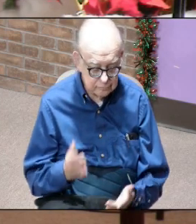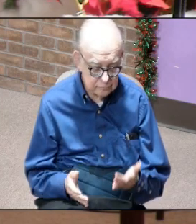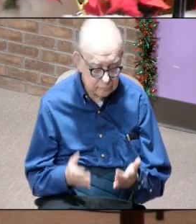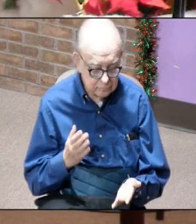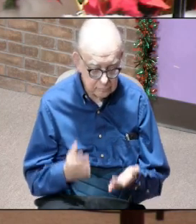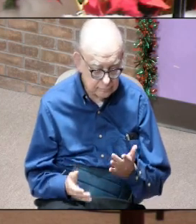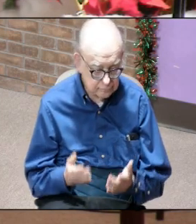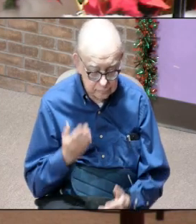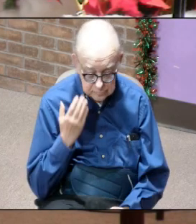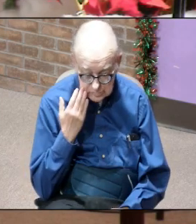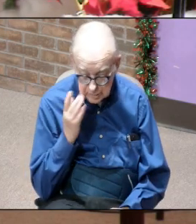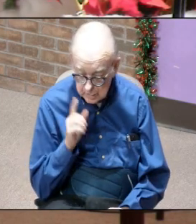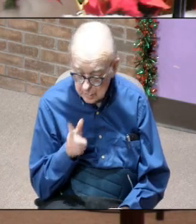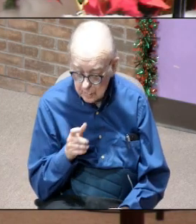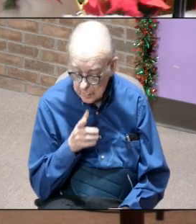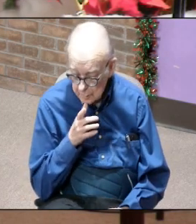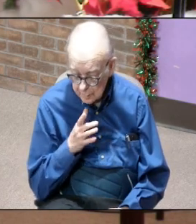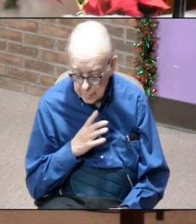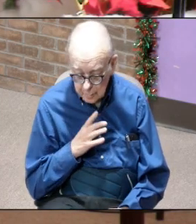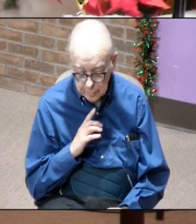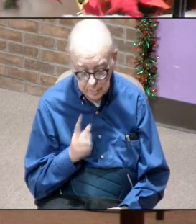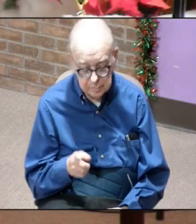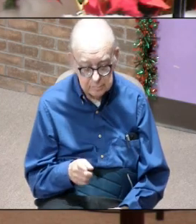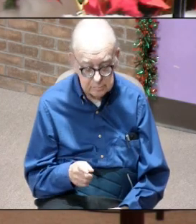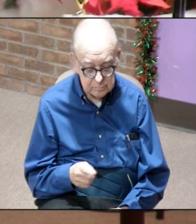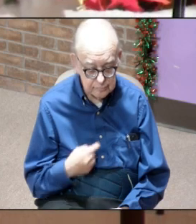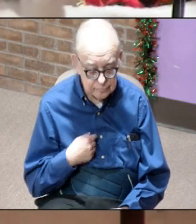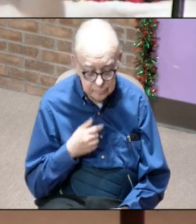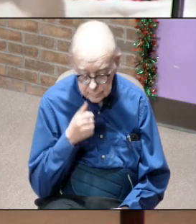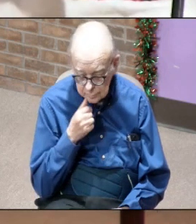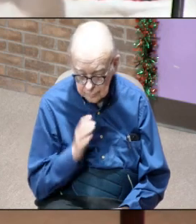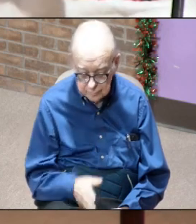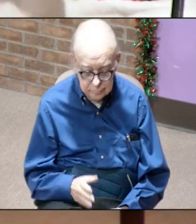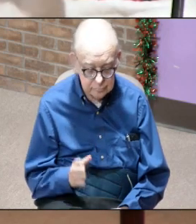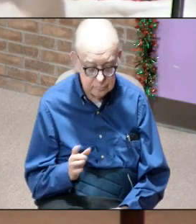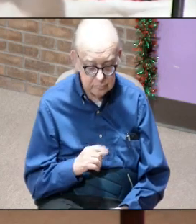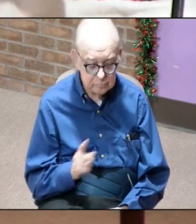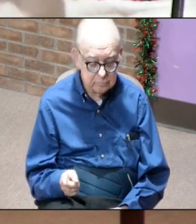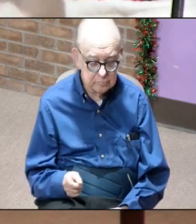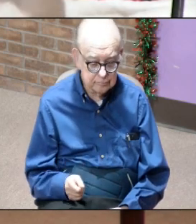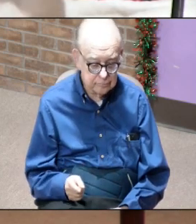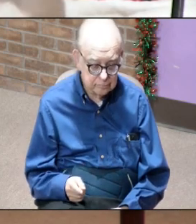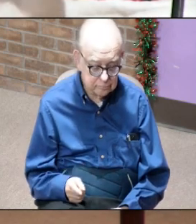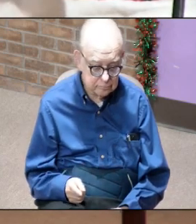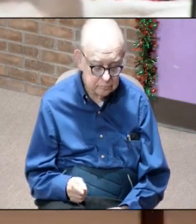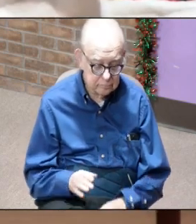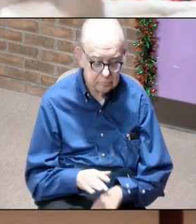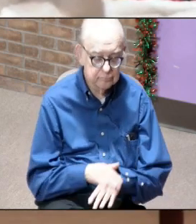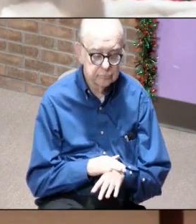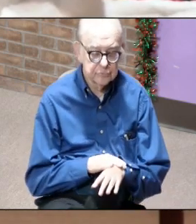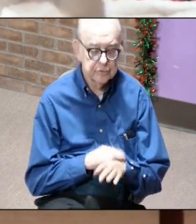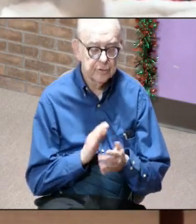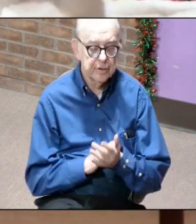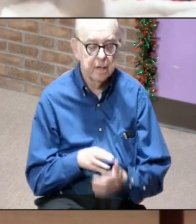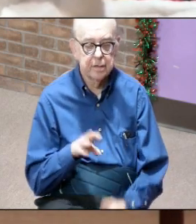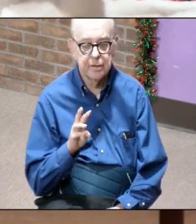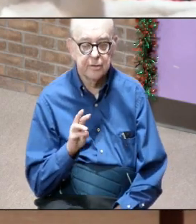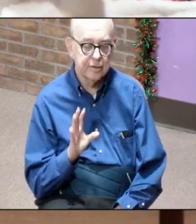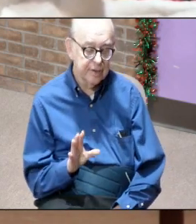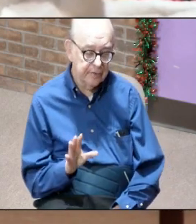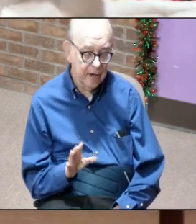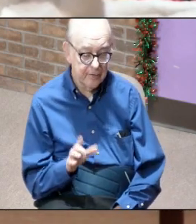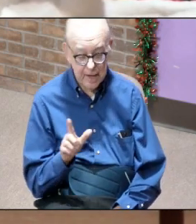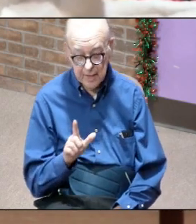no clue where. And so what does she do? She gets over and slows down to 65.